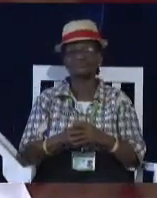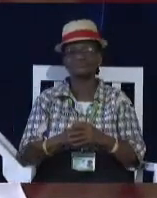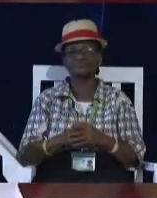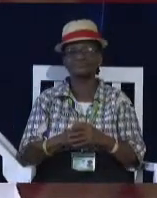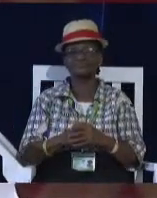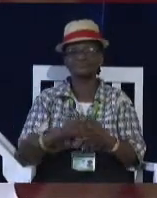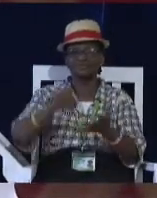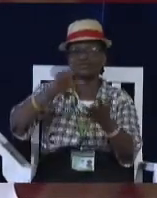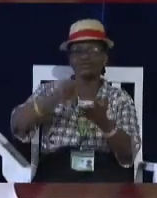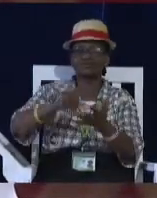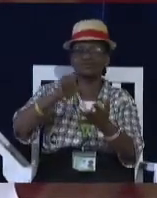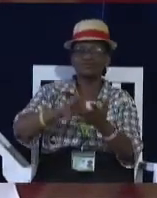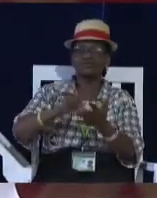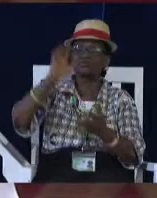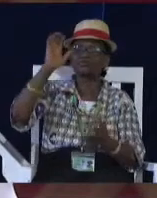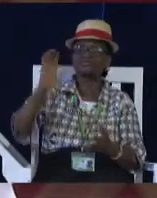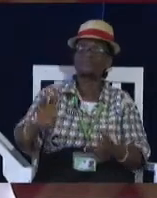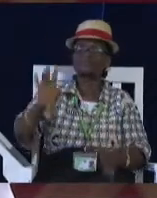Luke chapter 6,